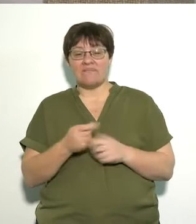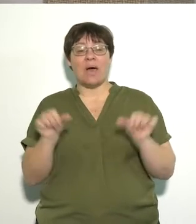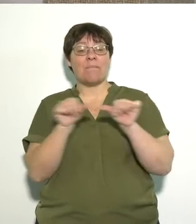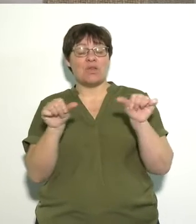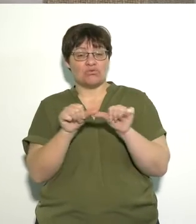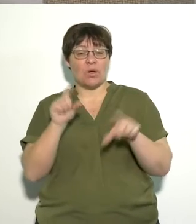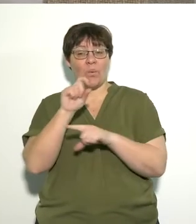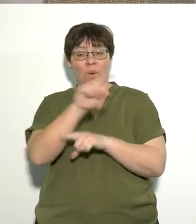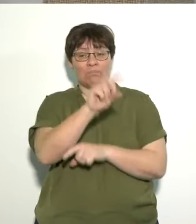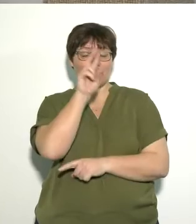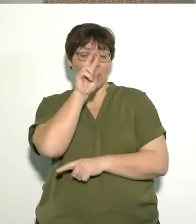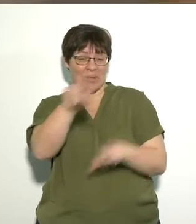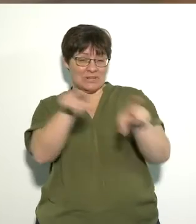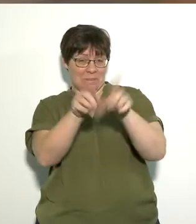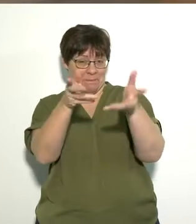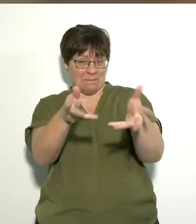and this is what it looks like.